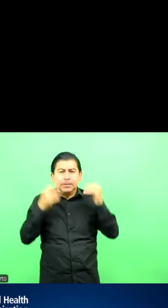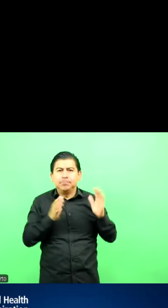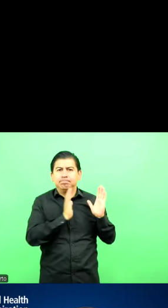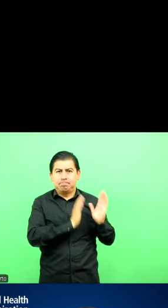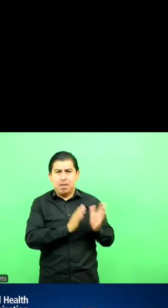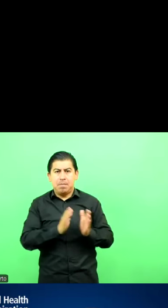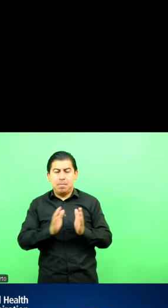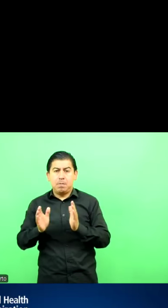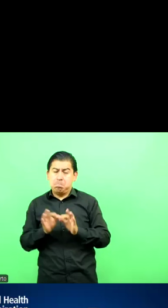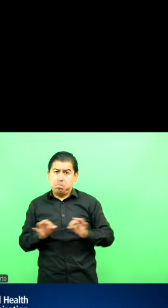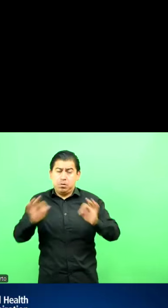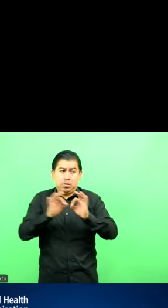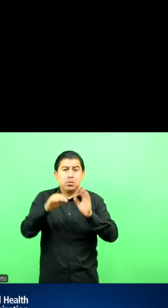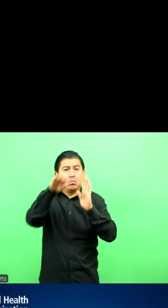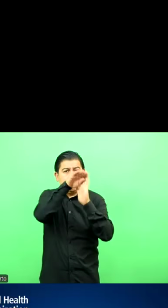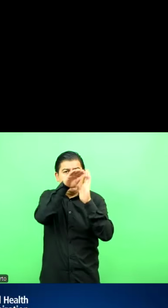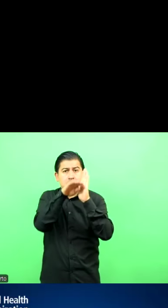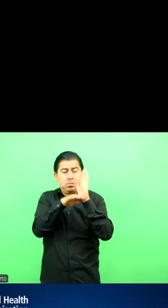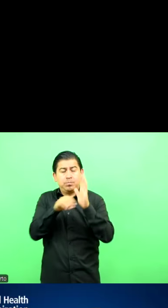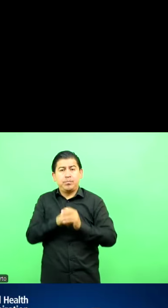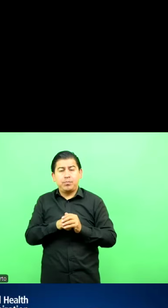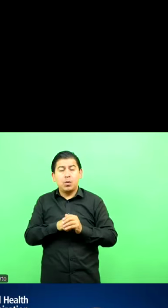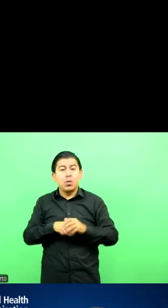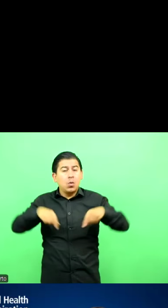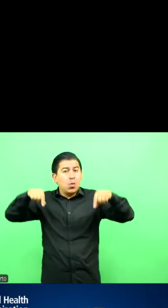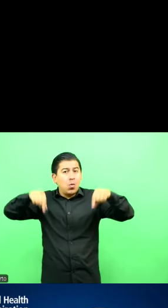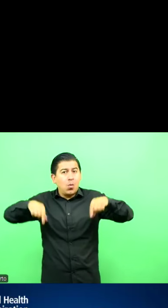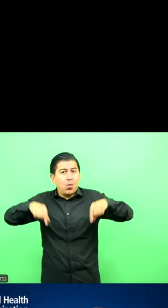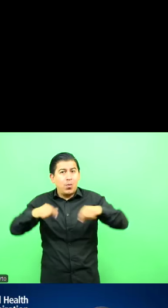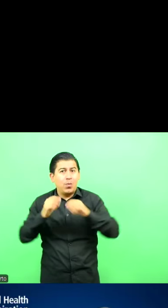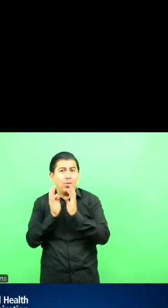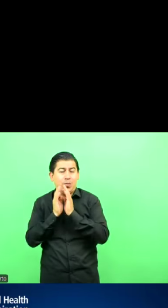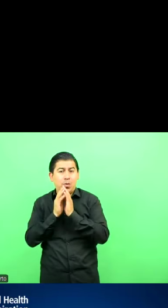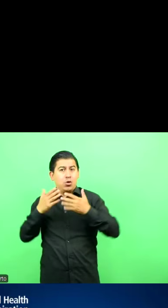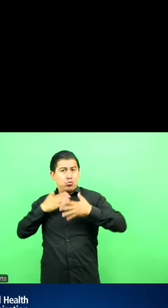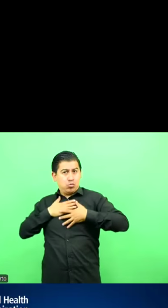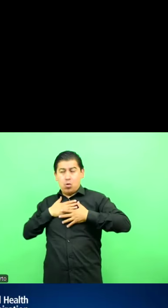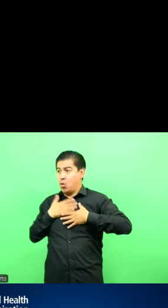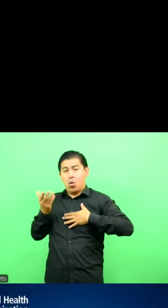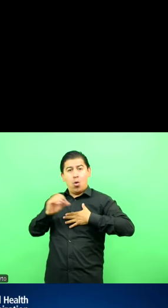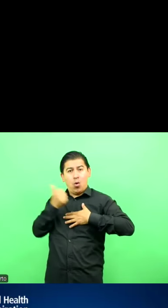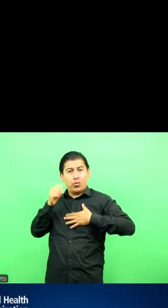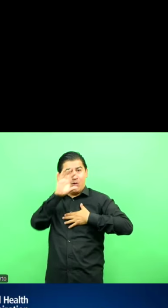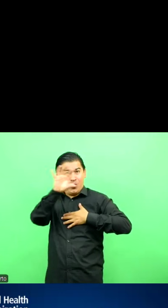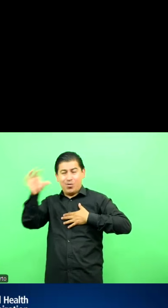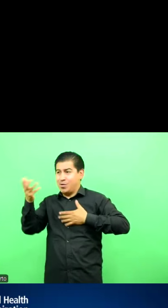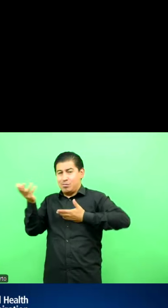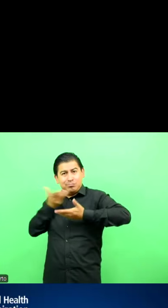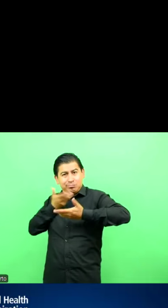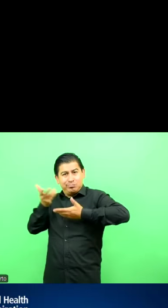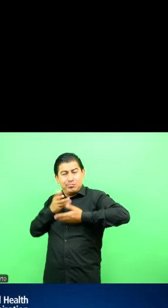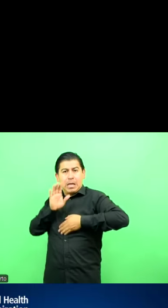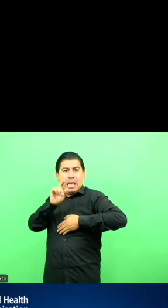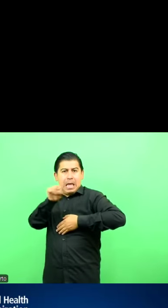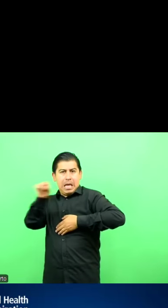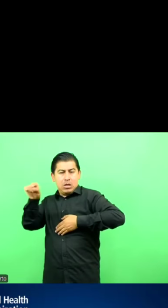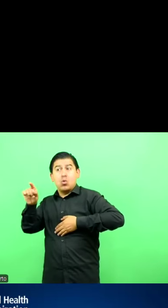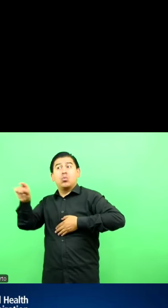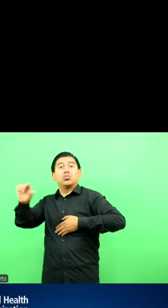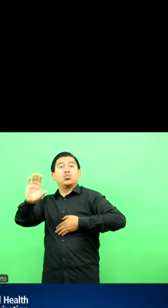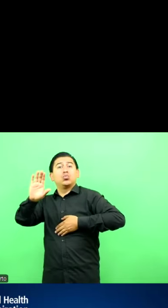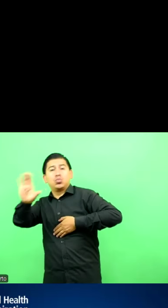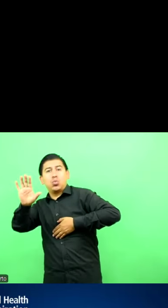my co-speakers, very esteemed and experts, they are going to talk more about the granularity of this